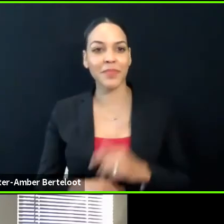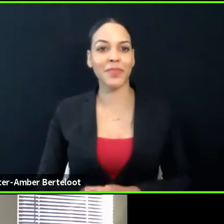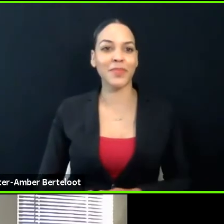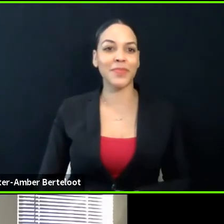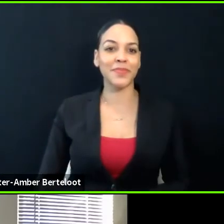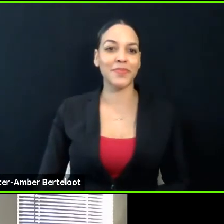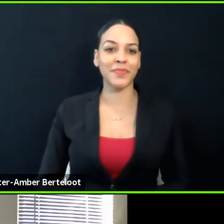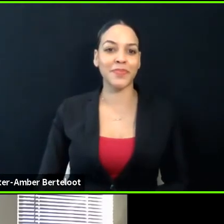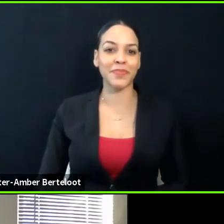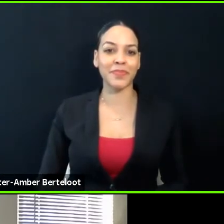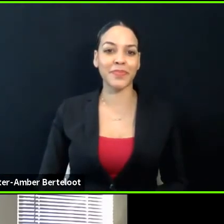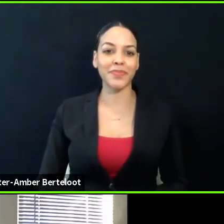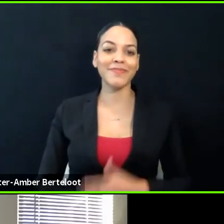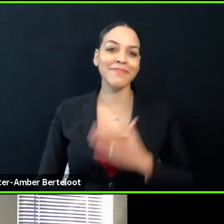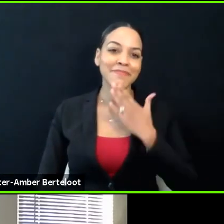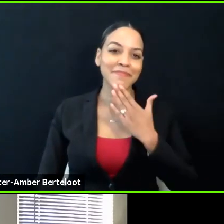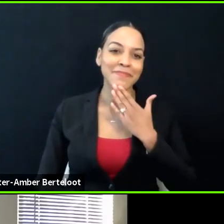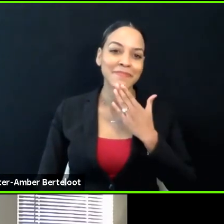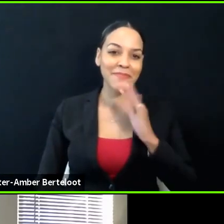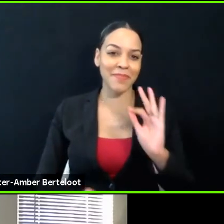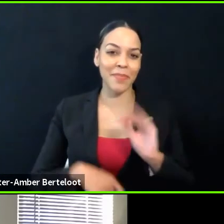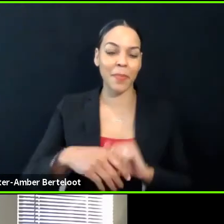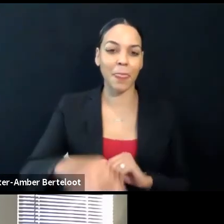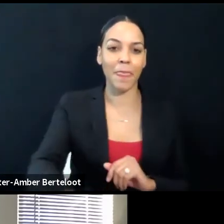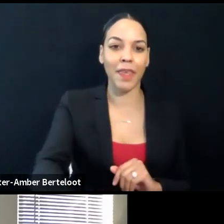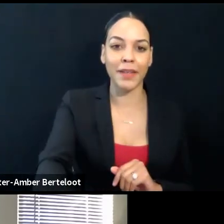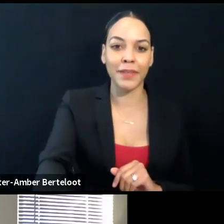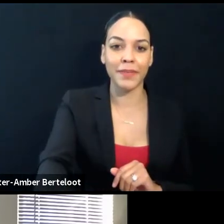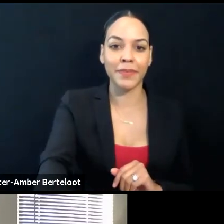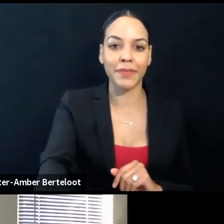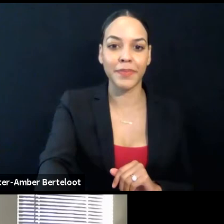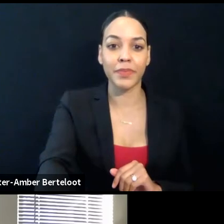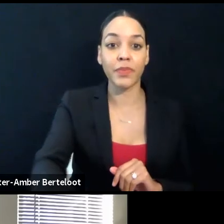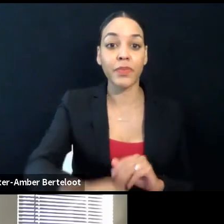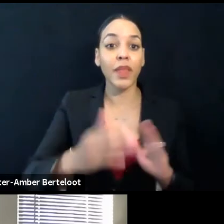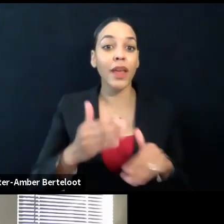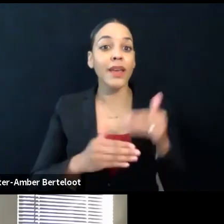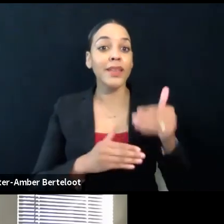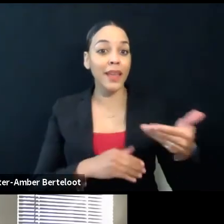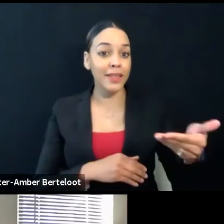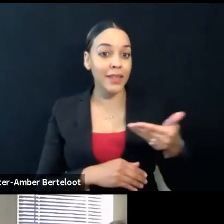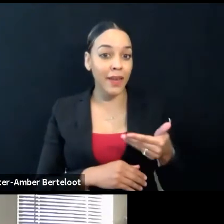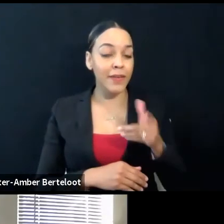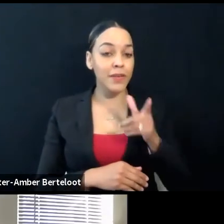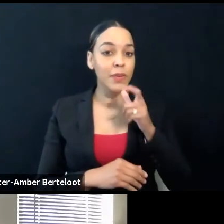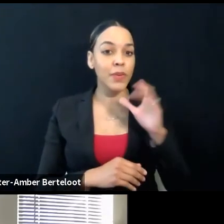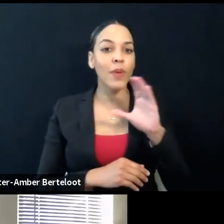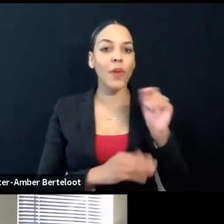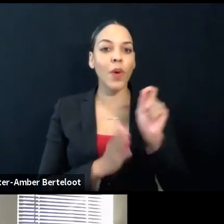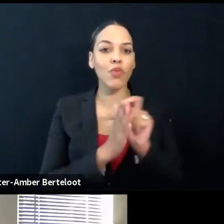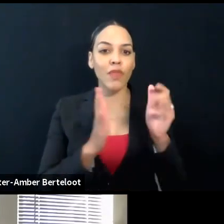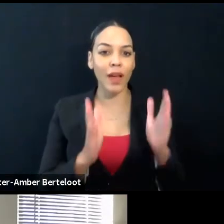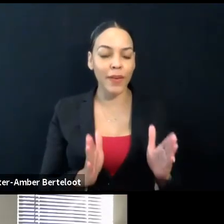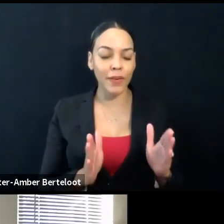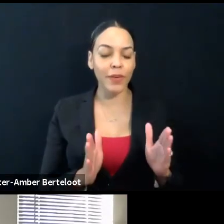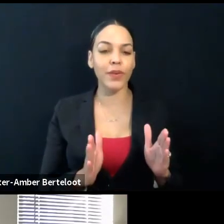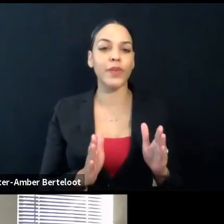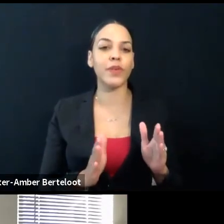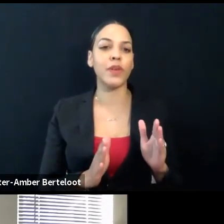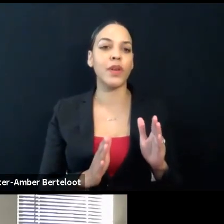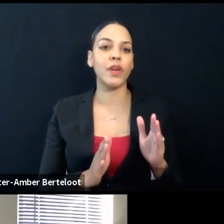Thank you. And then my next guest is the co-writer